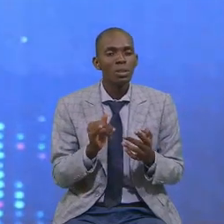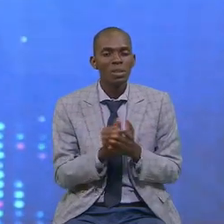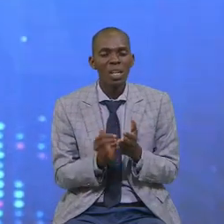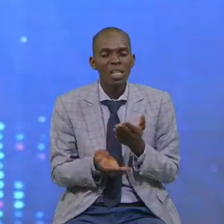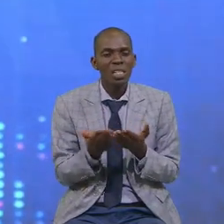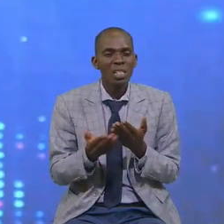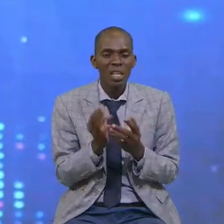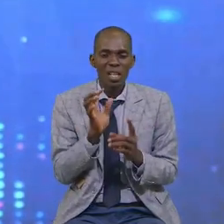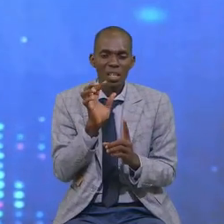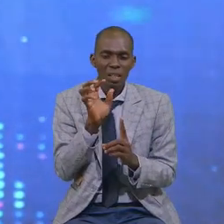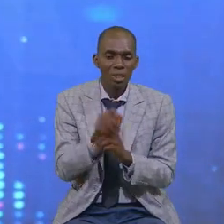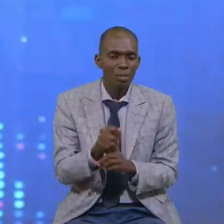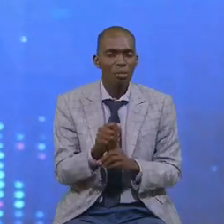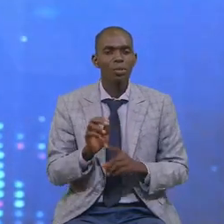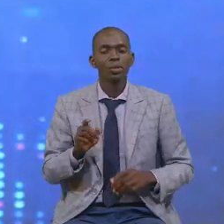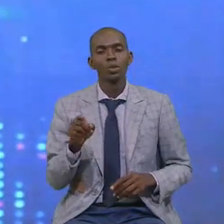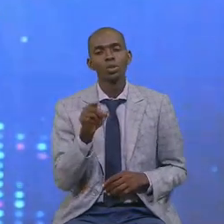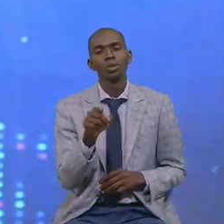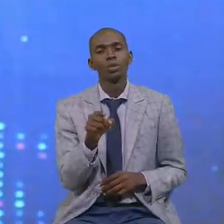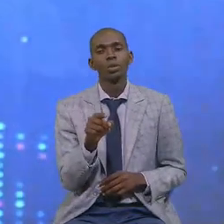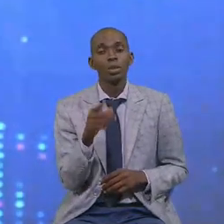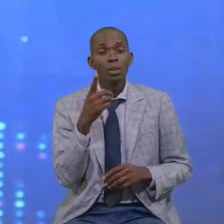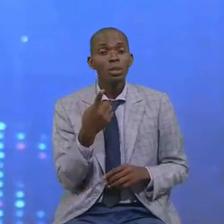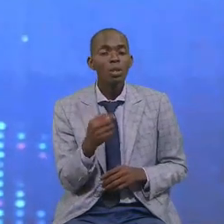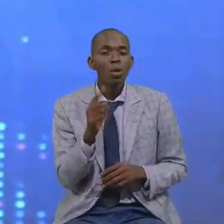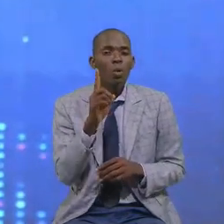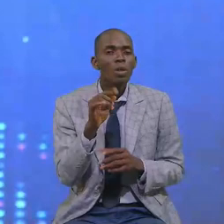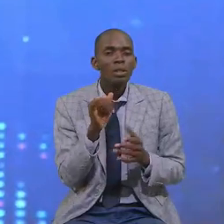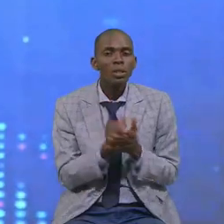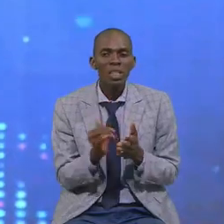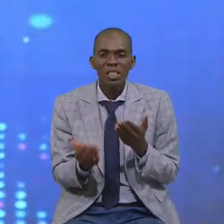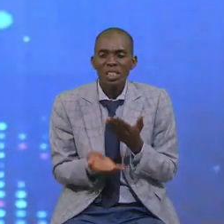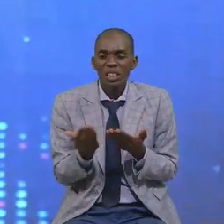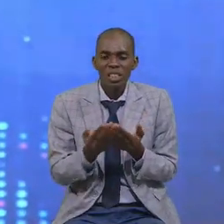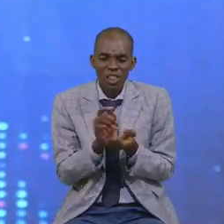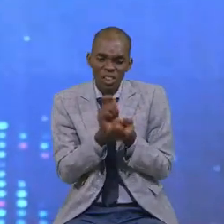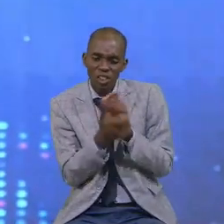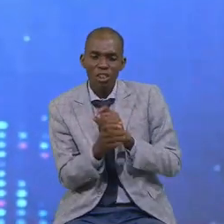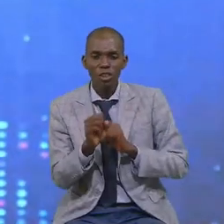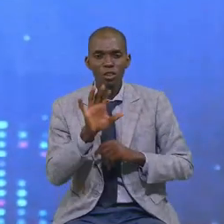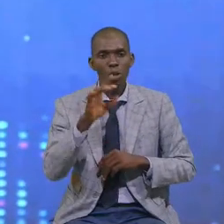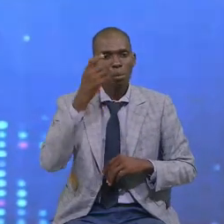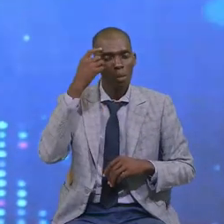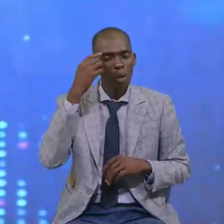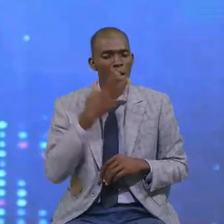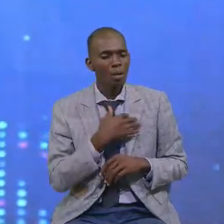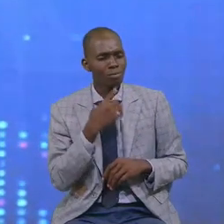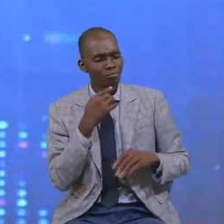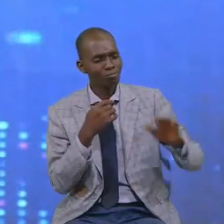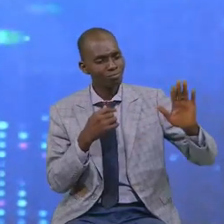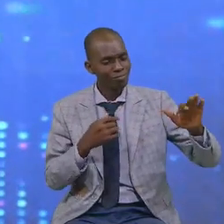easily beset you. The one that easily changes your mind and tells you, I'm